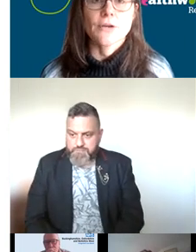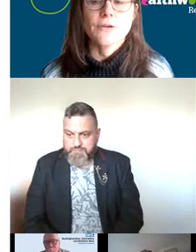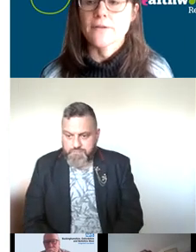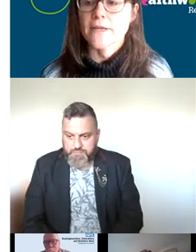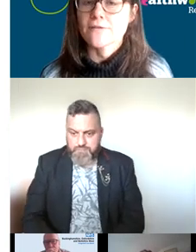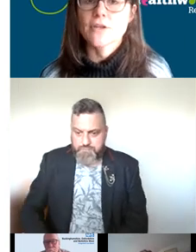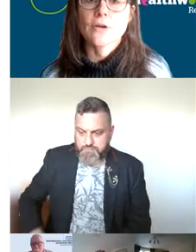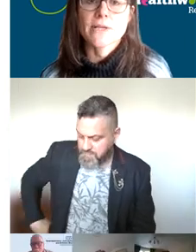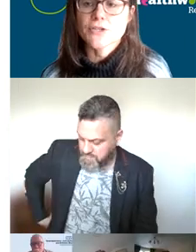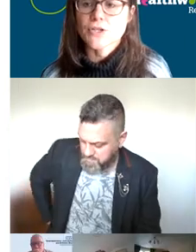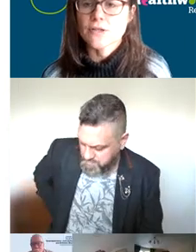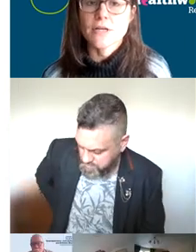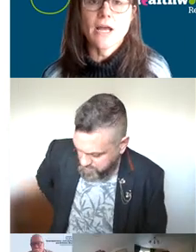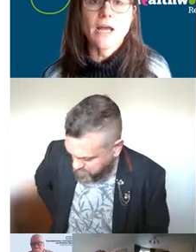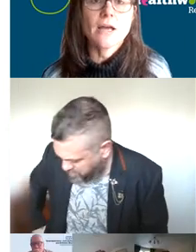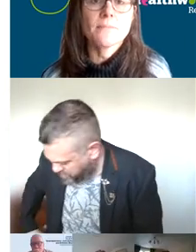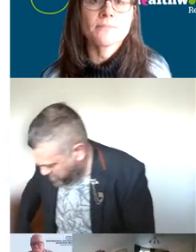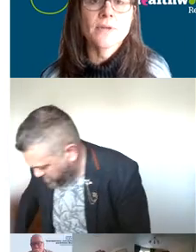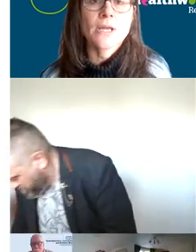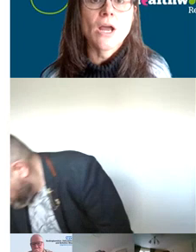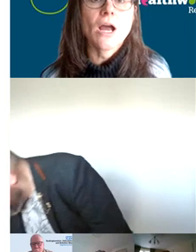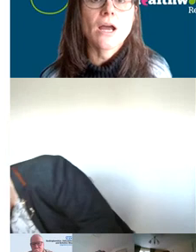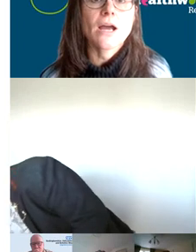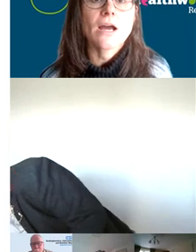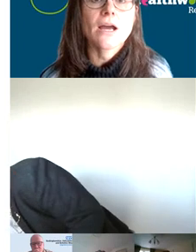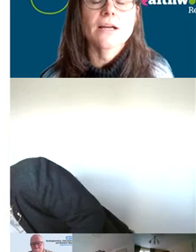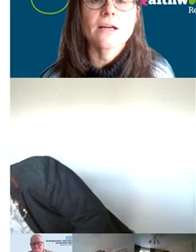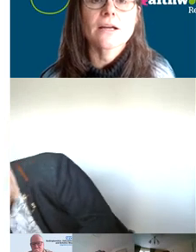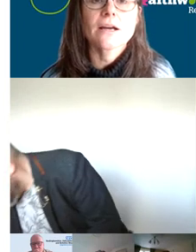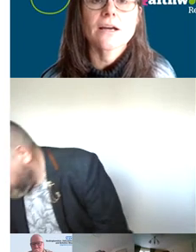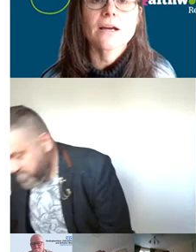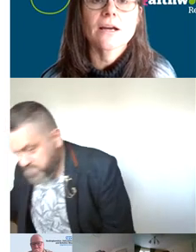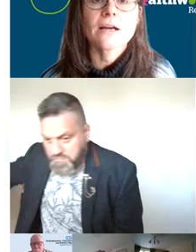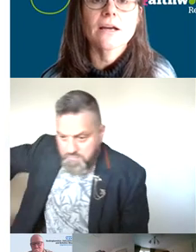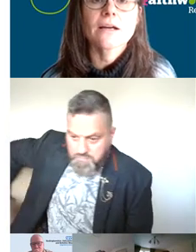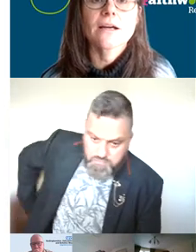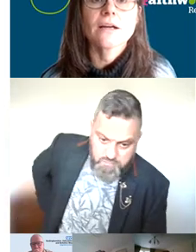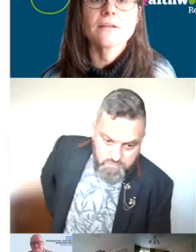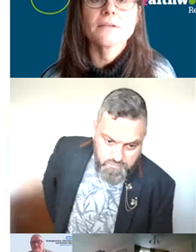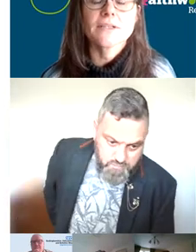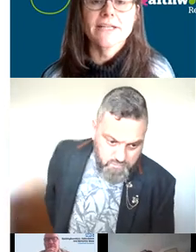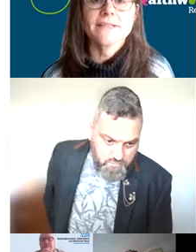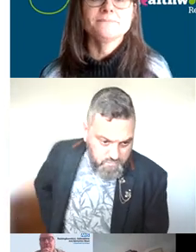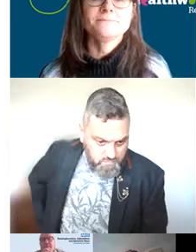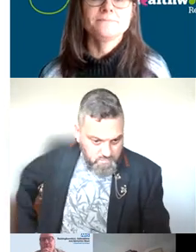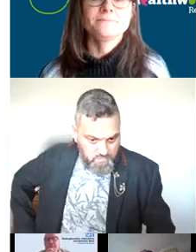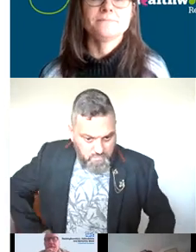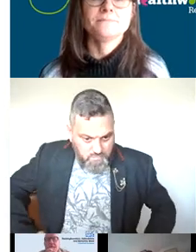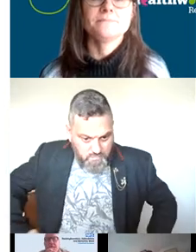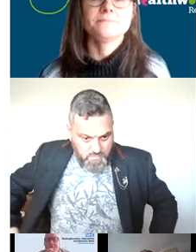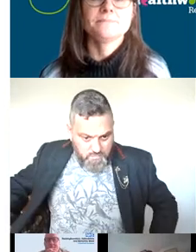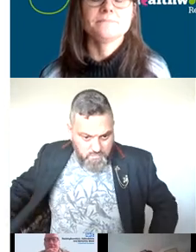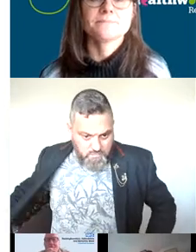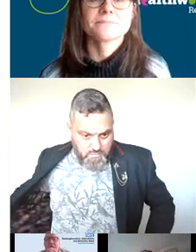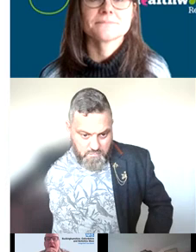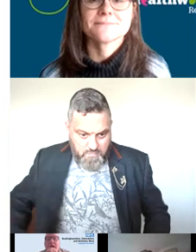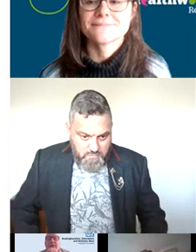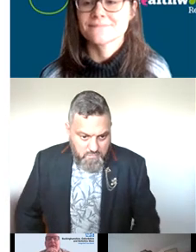Thank you. And thank you for the question. Really good question. Add a question to that, if that's possible. I realise I just suddenly wound my hand